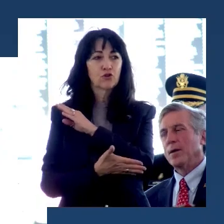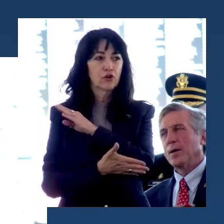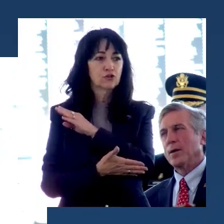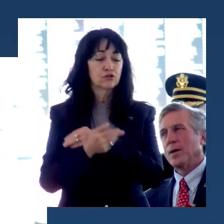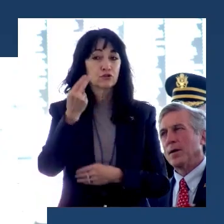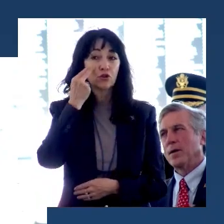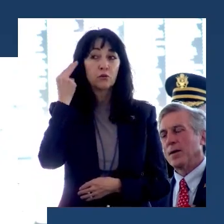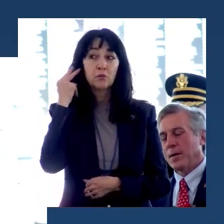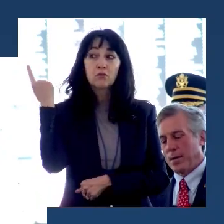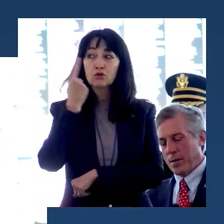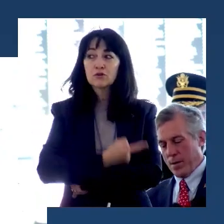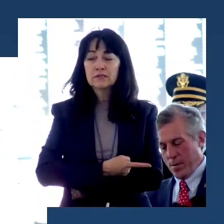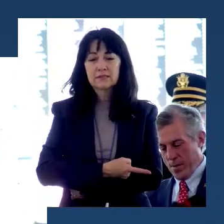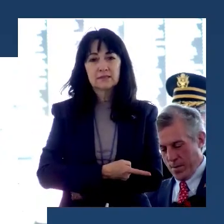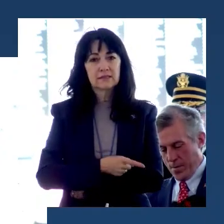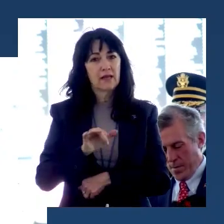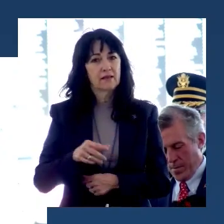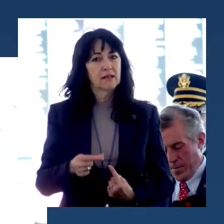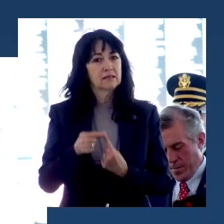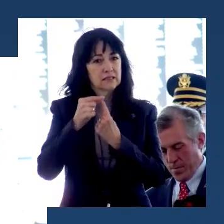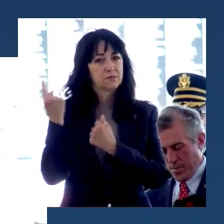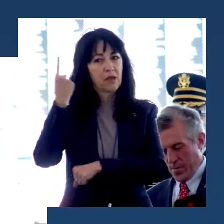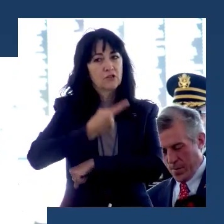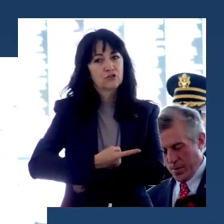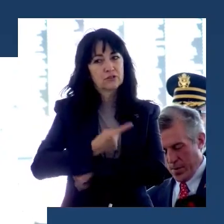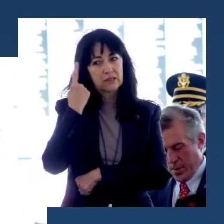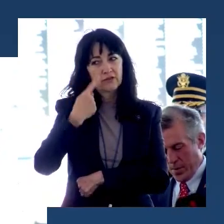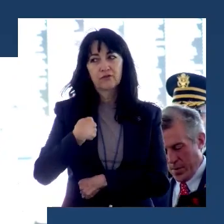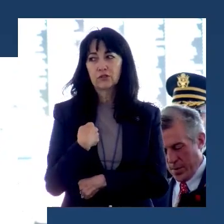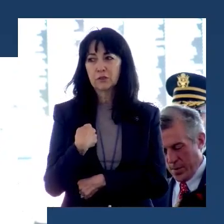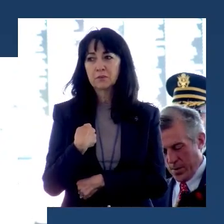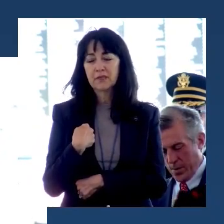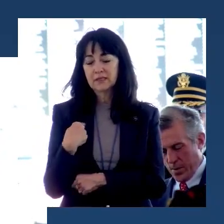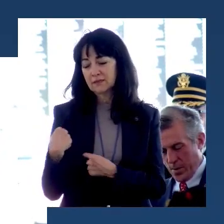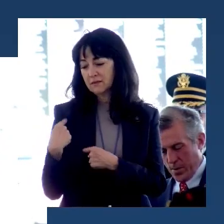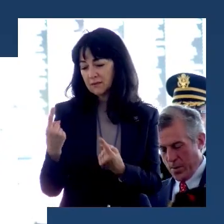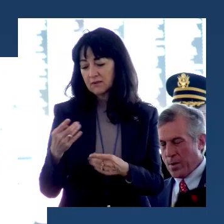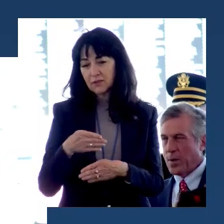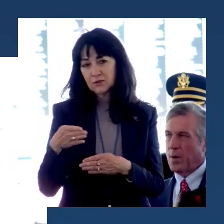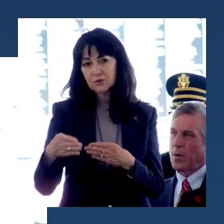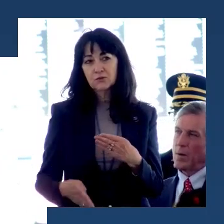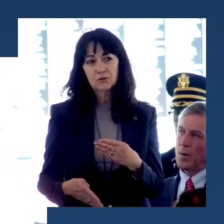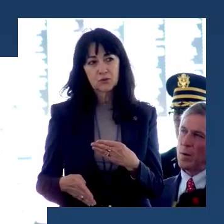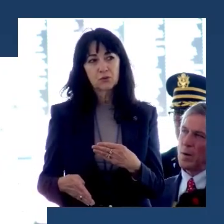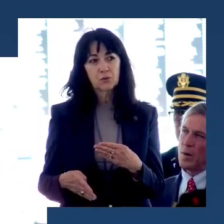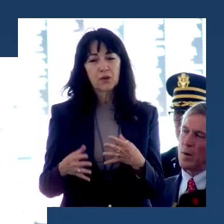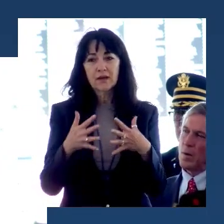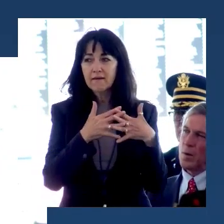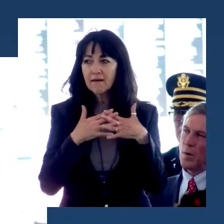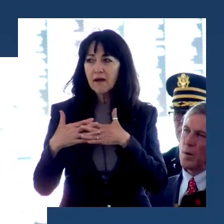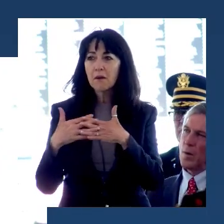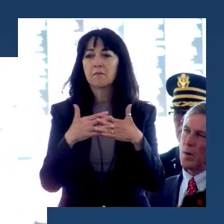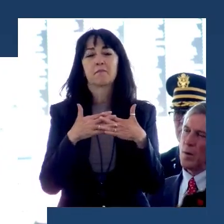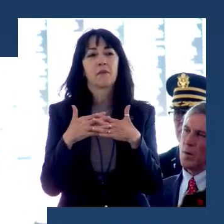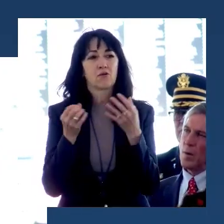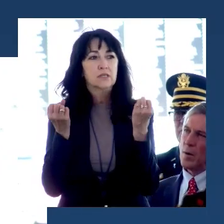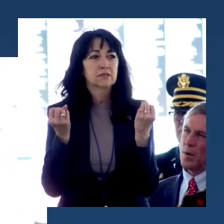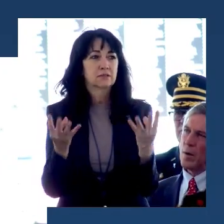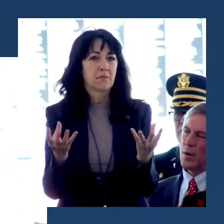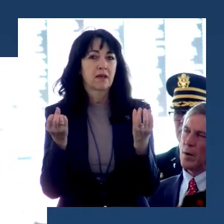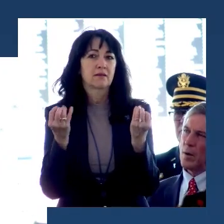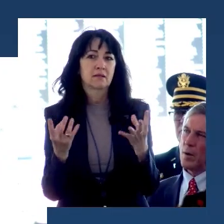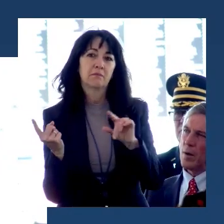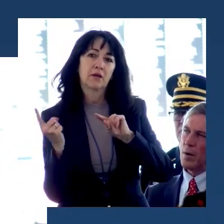and I'm sure in yours. Over the past weekend, Americans by the hundreds of thousands visited